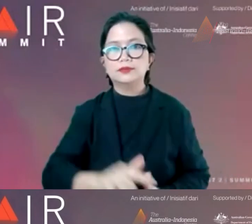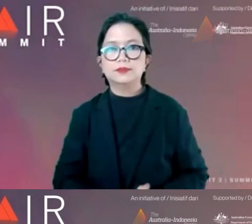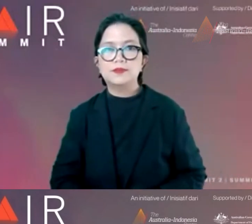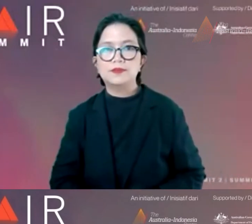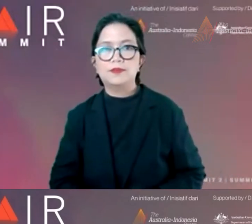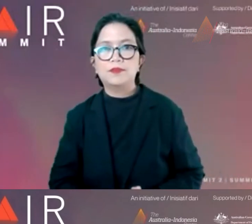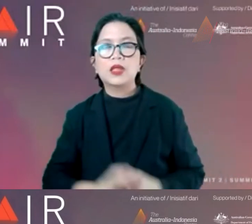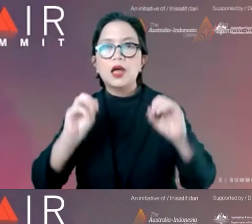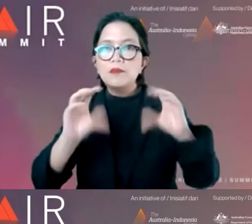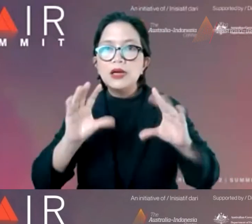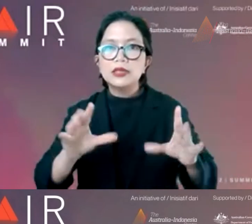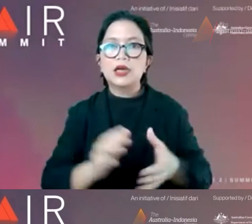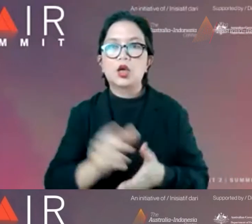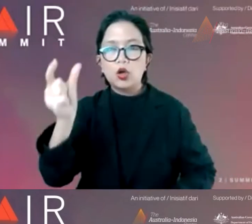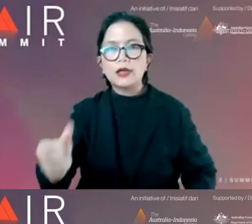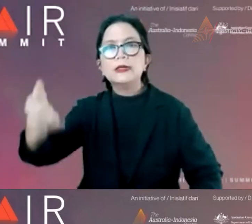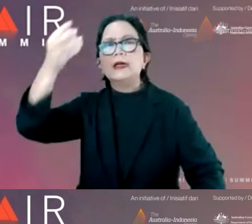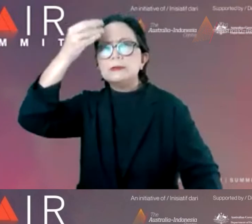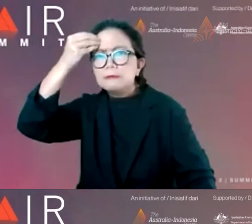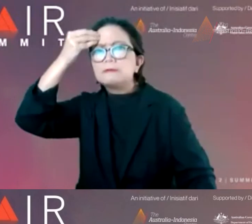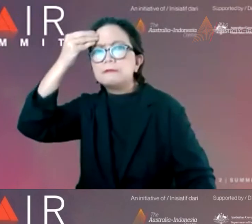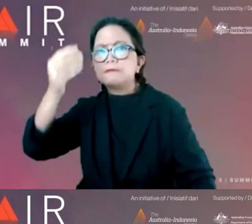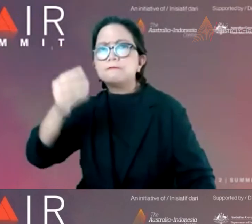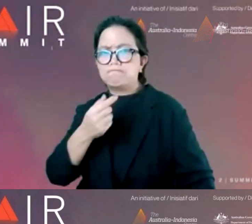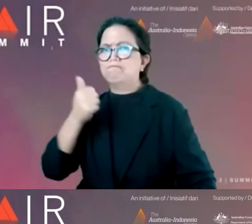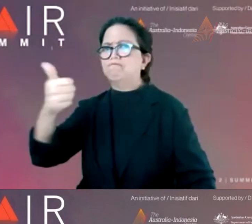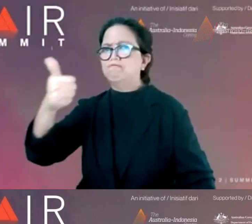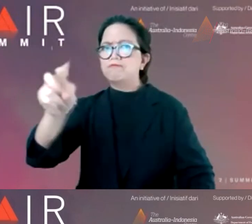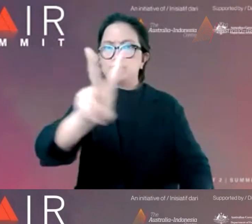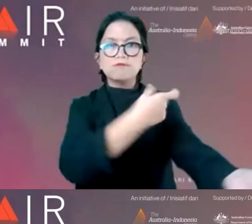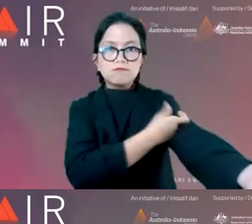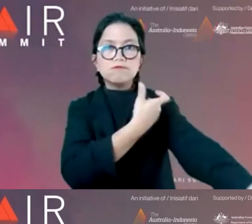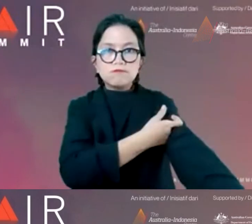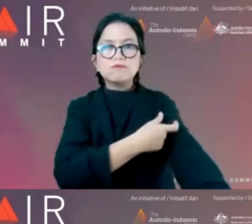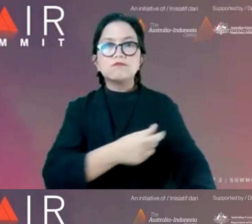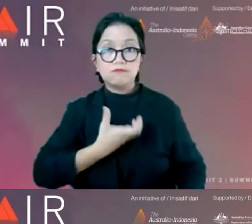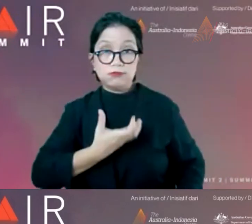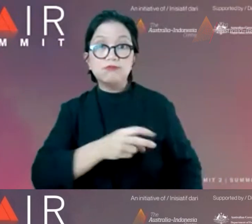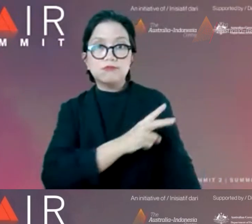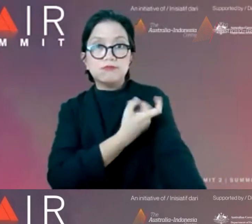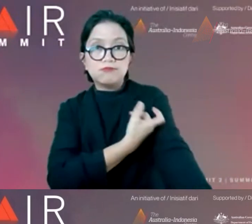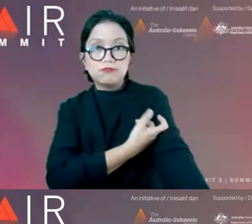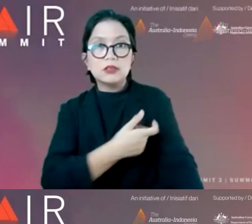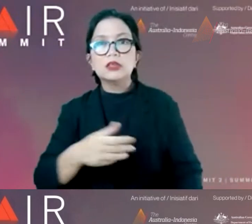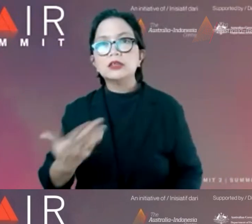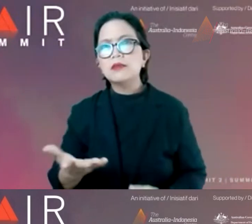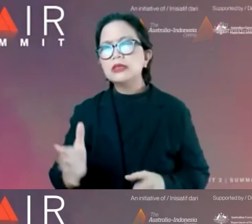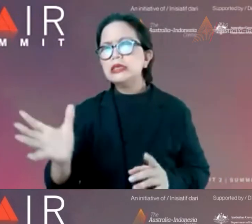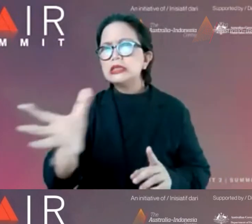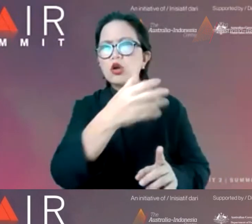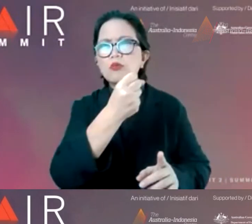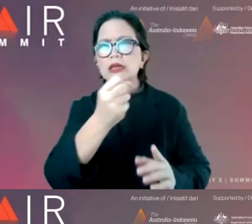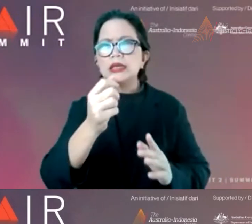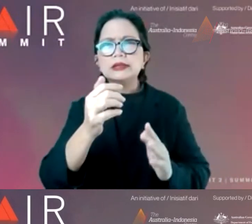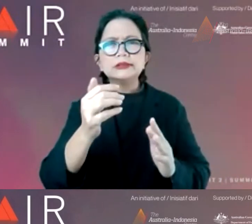the vaccination, but still lower coverage among the elderly people over